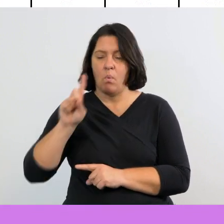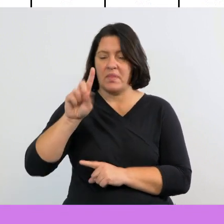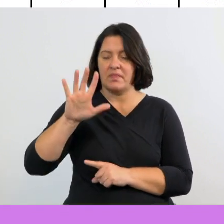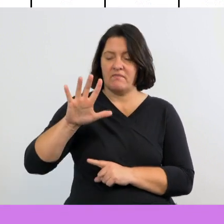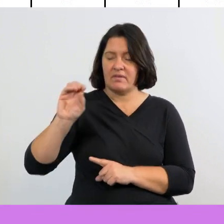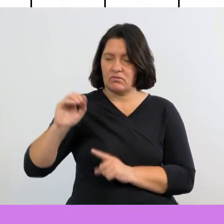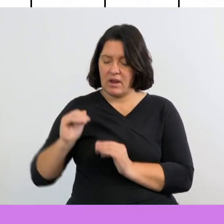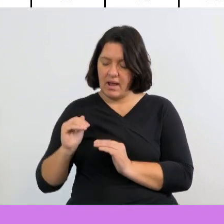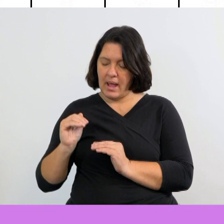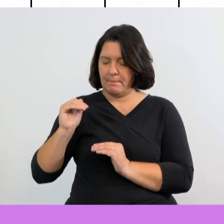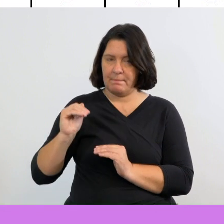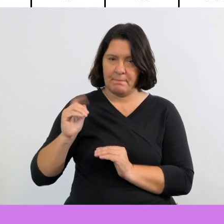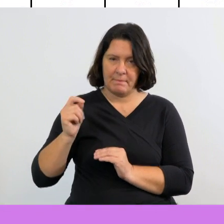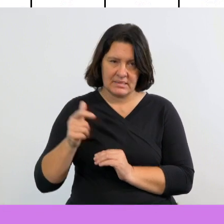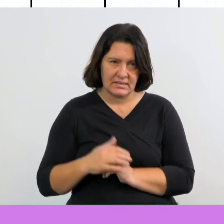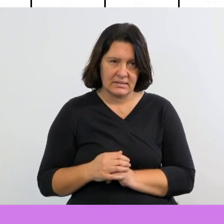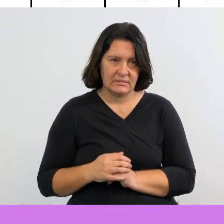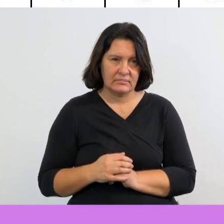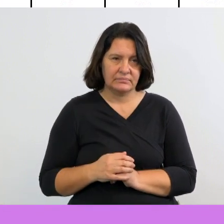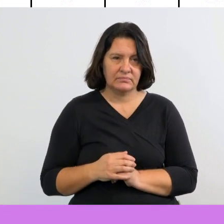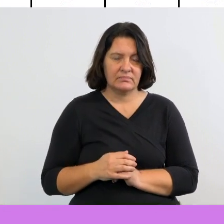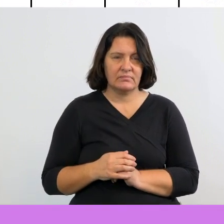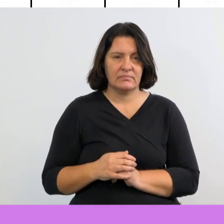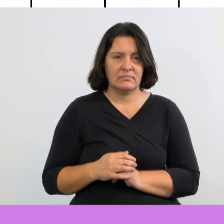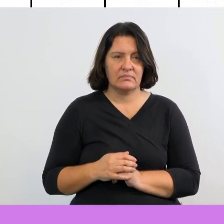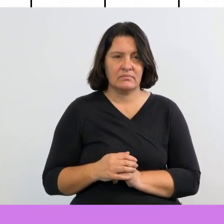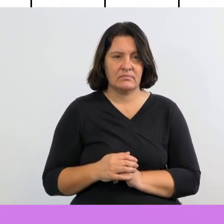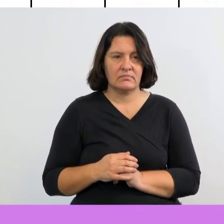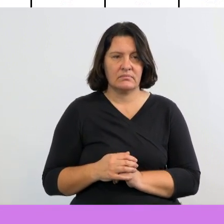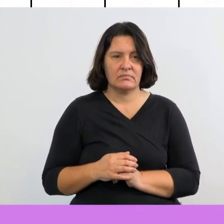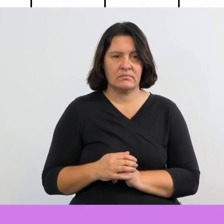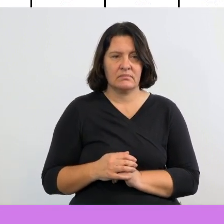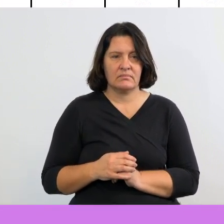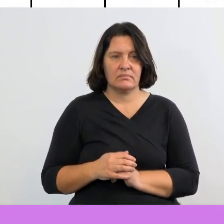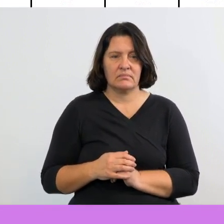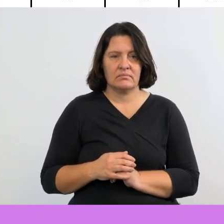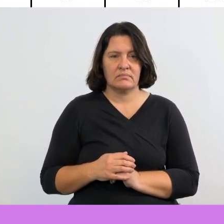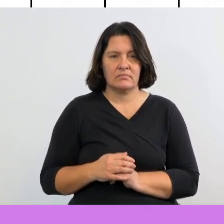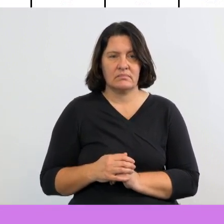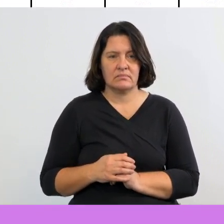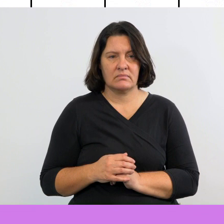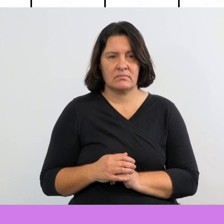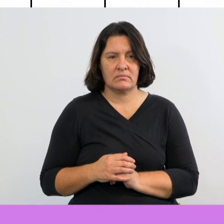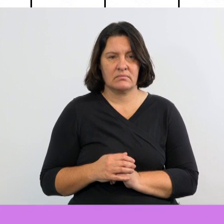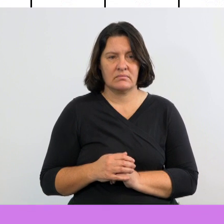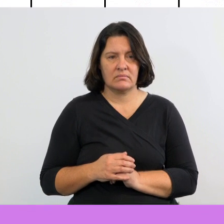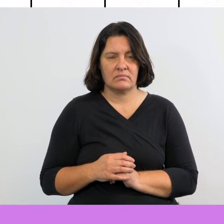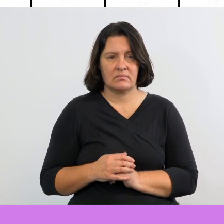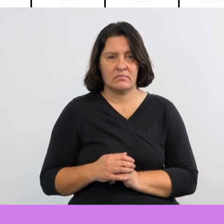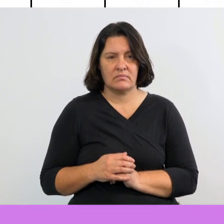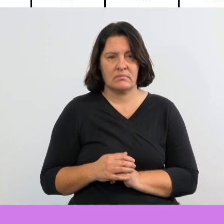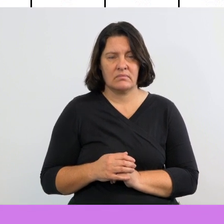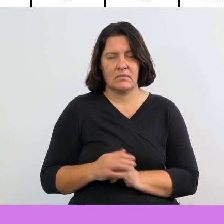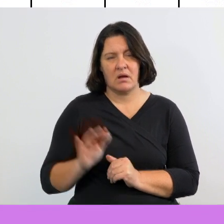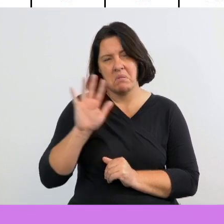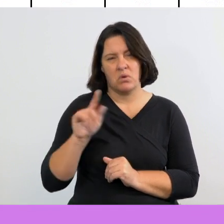yes, 1,500. So I'm going to go all the way up, 1,500 is there, and that will be